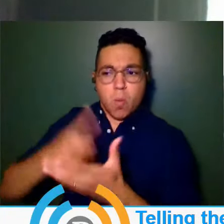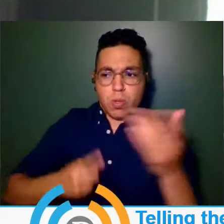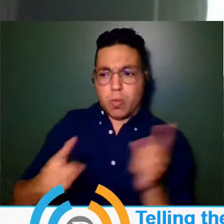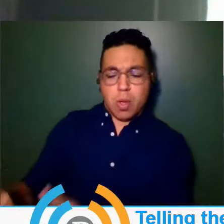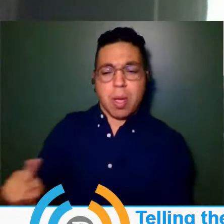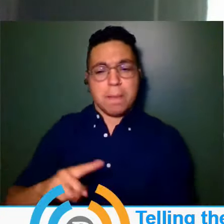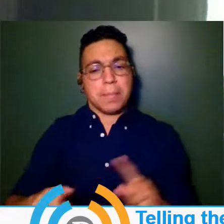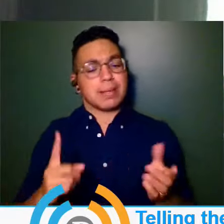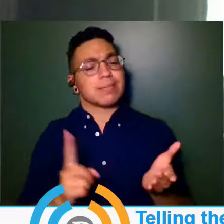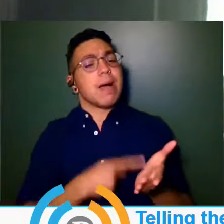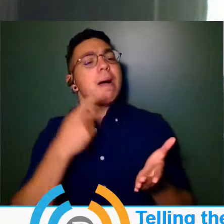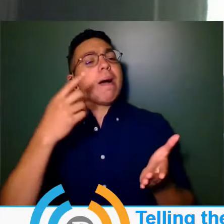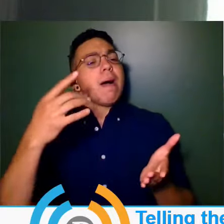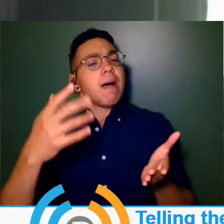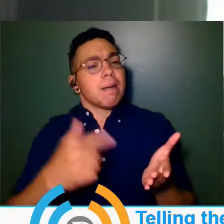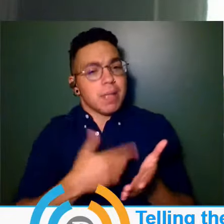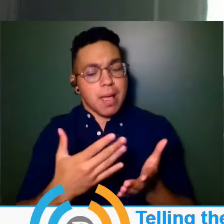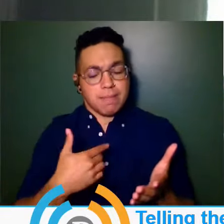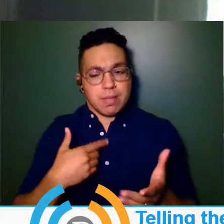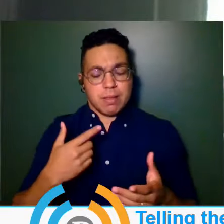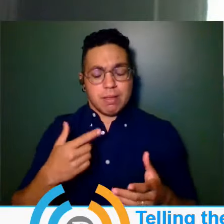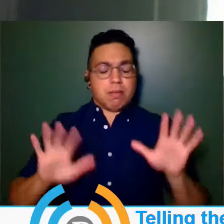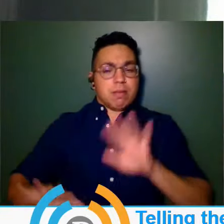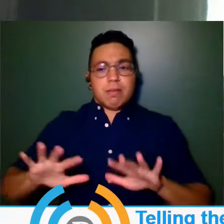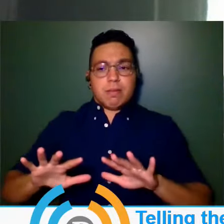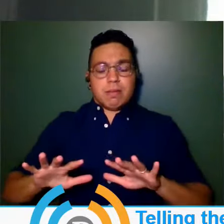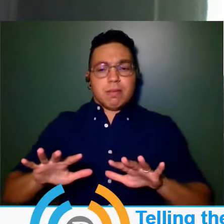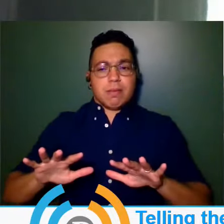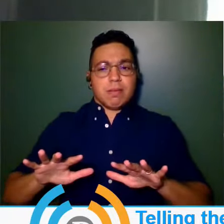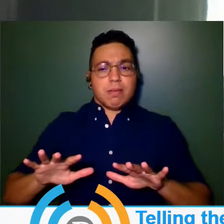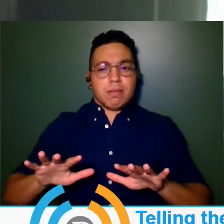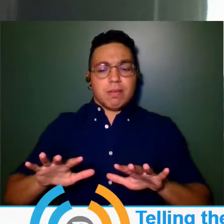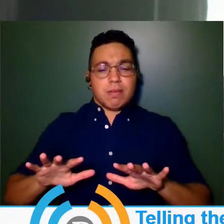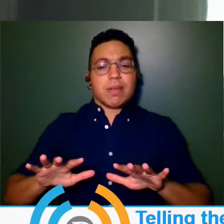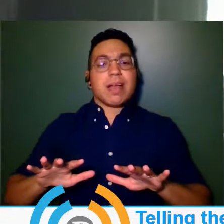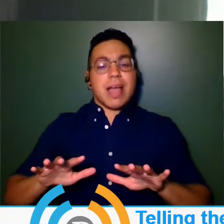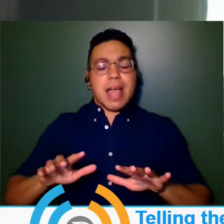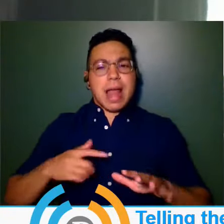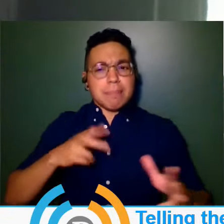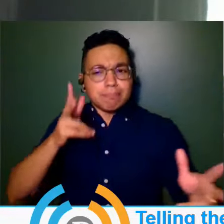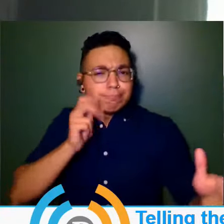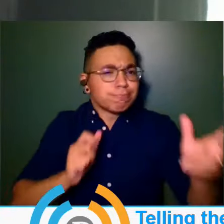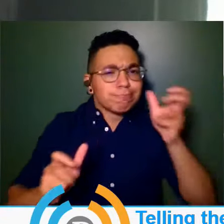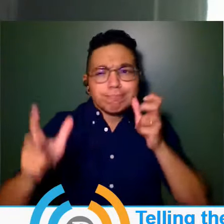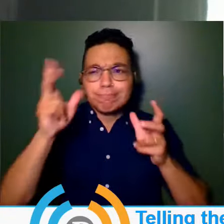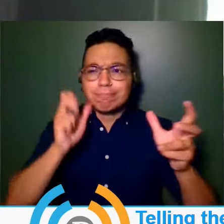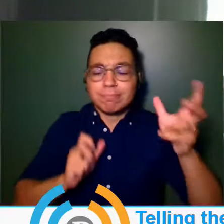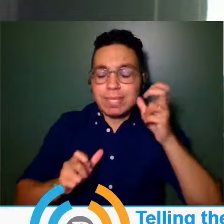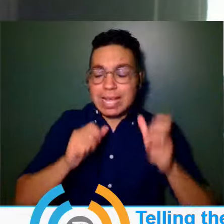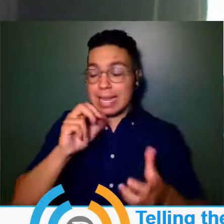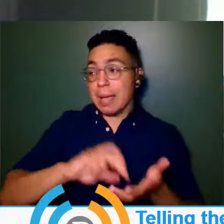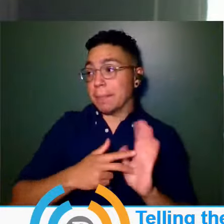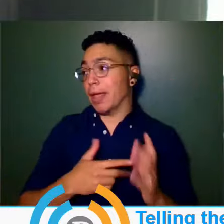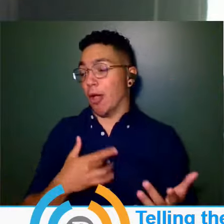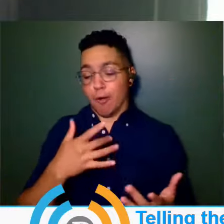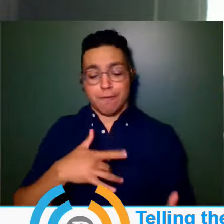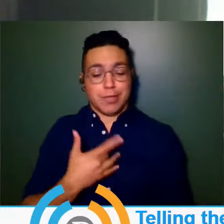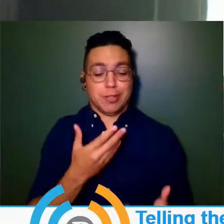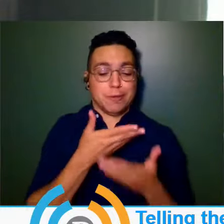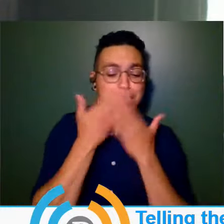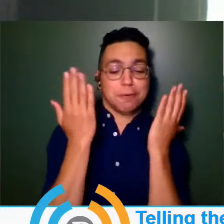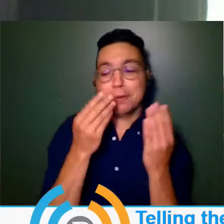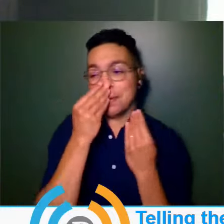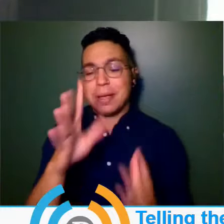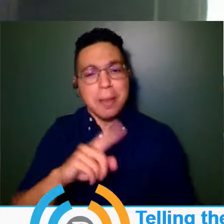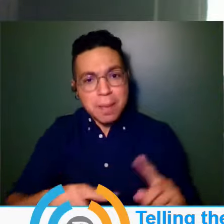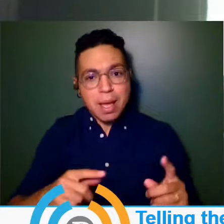am stopped. And certainly I'm taking it all in. So it's not that I lack for feeling here, but sometimes I'm